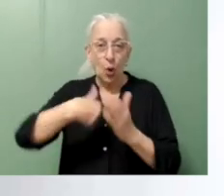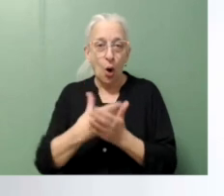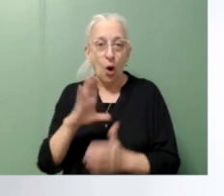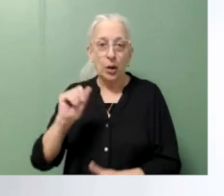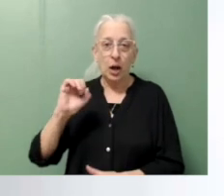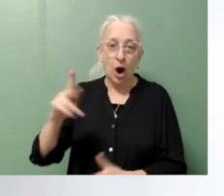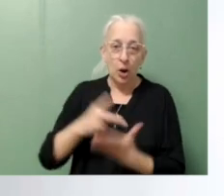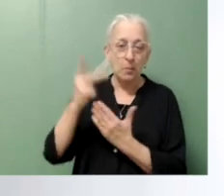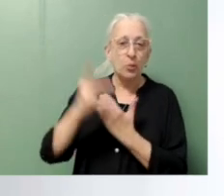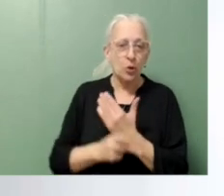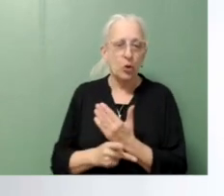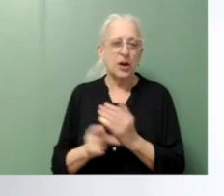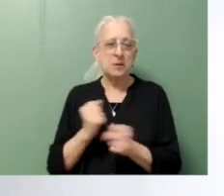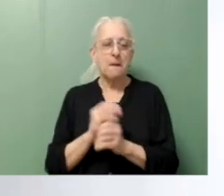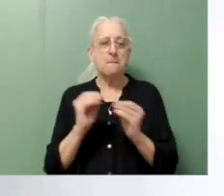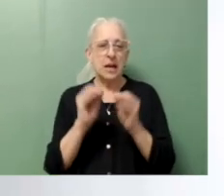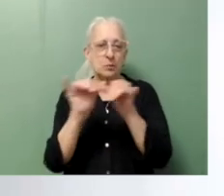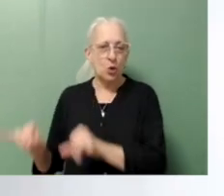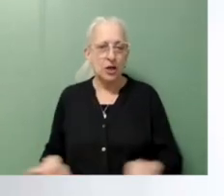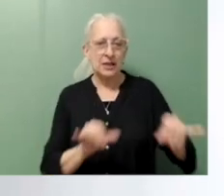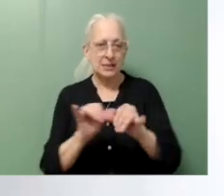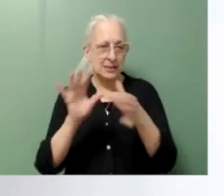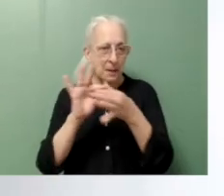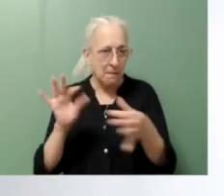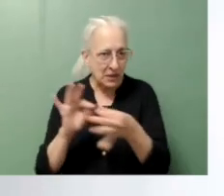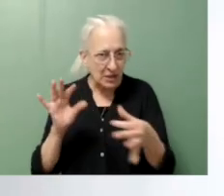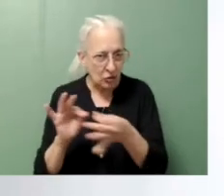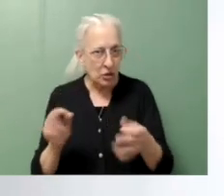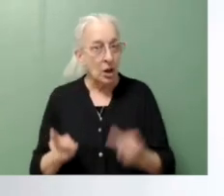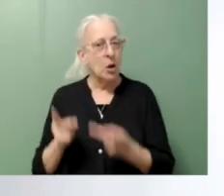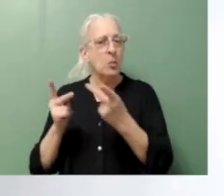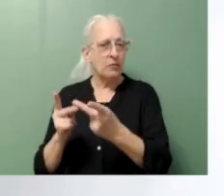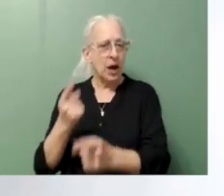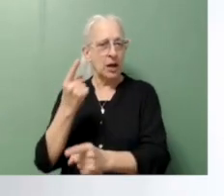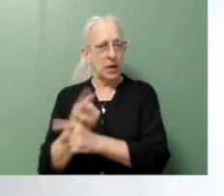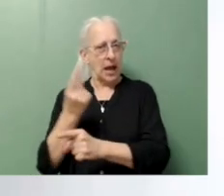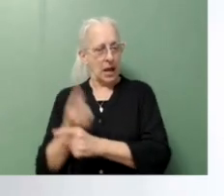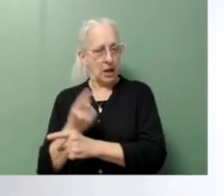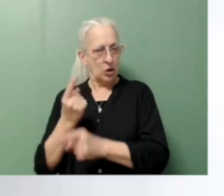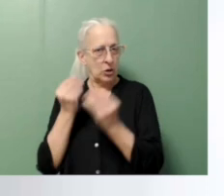messaging, provided accurate information, and helped enhance outreach.